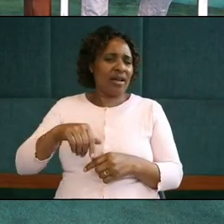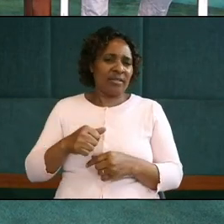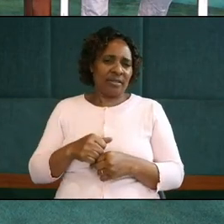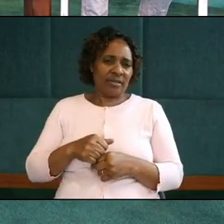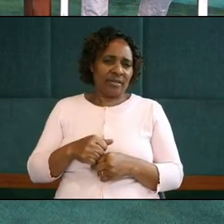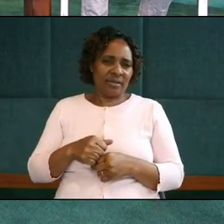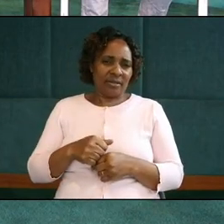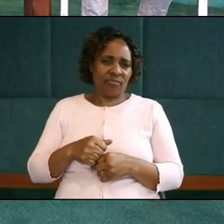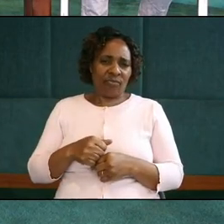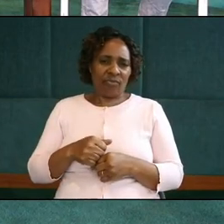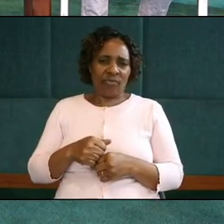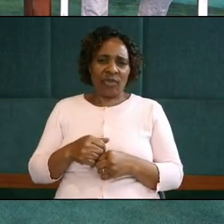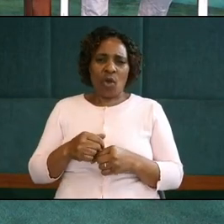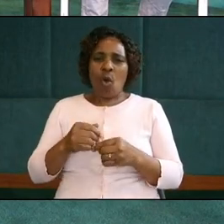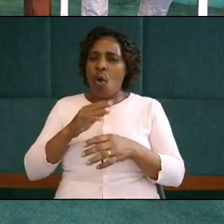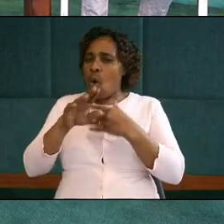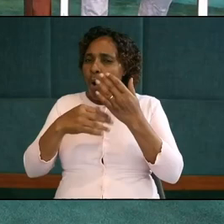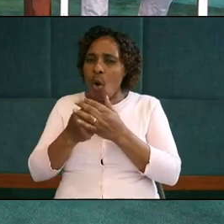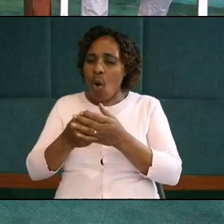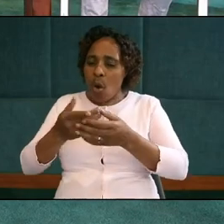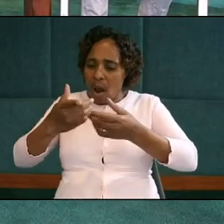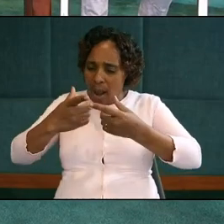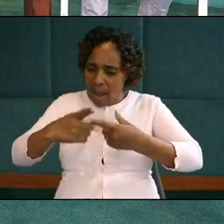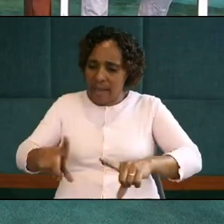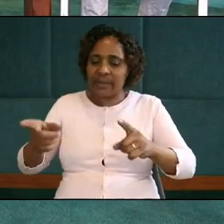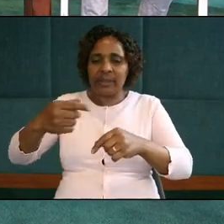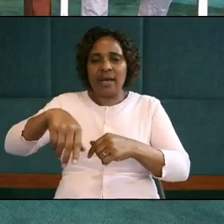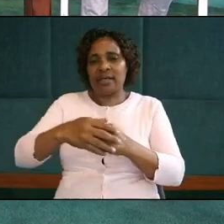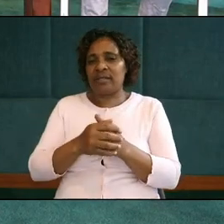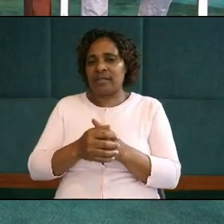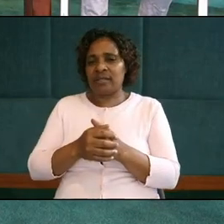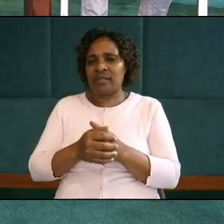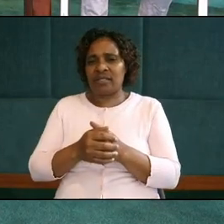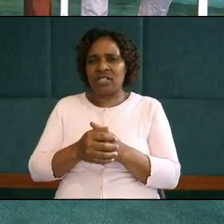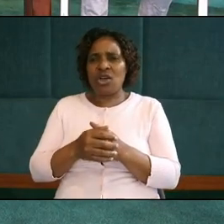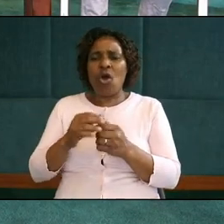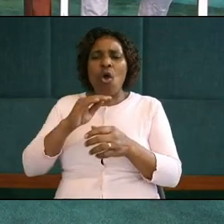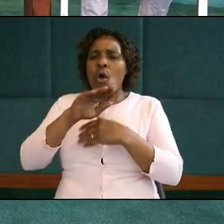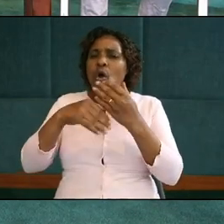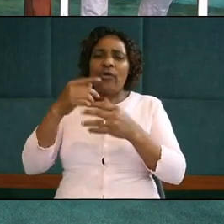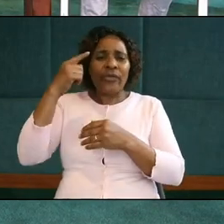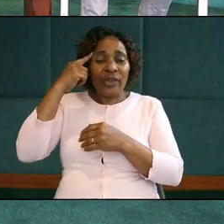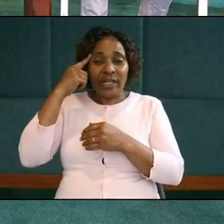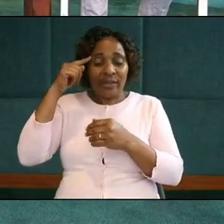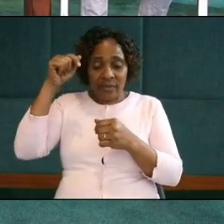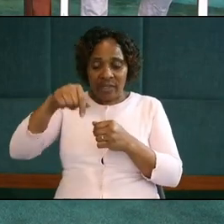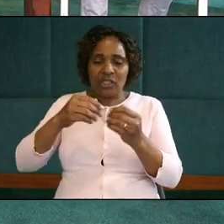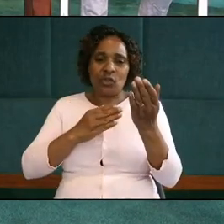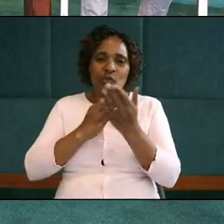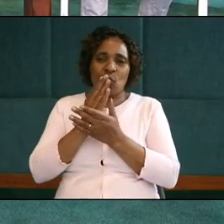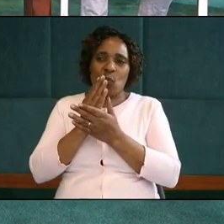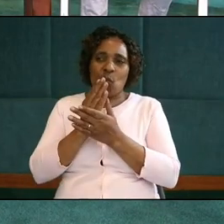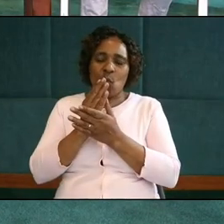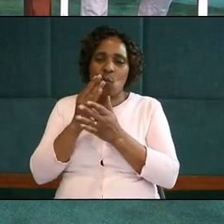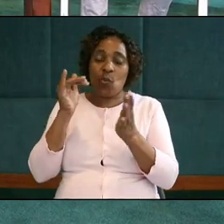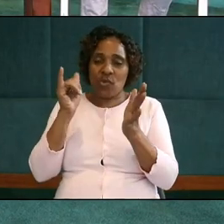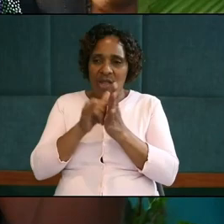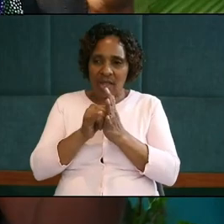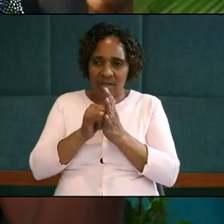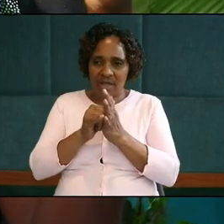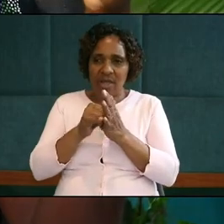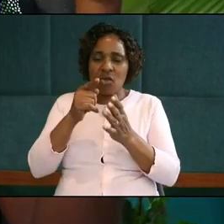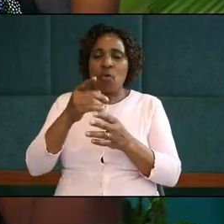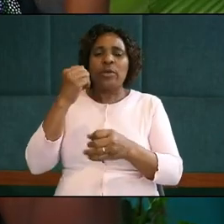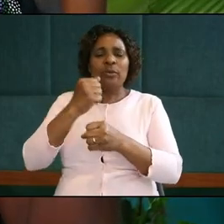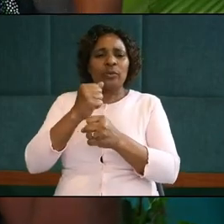As in, says, like, let us reason. Let us logically think this through, that you